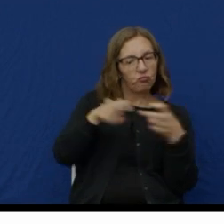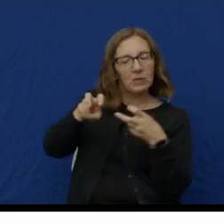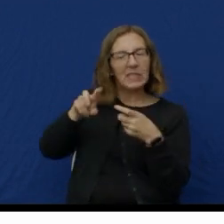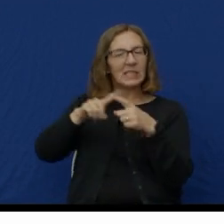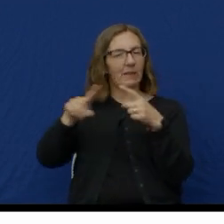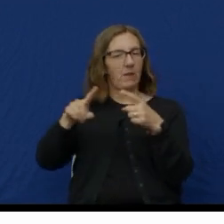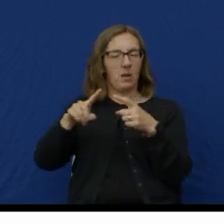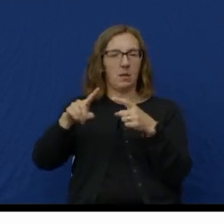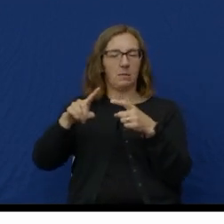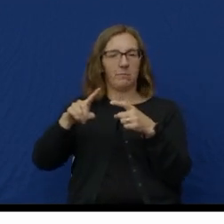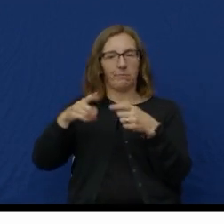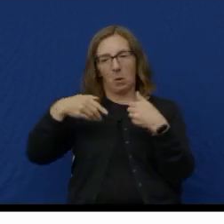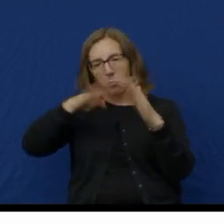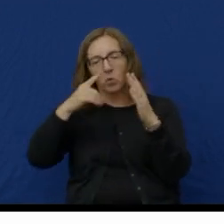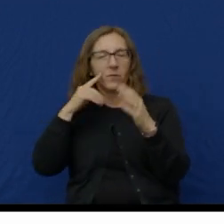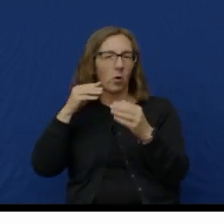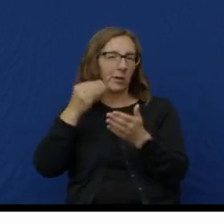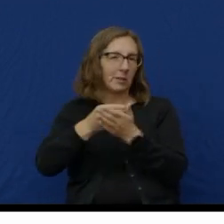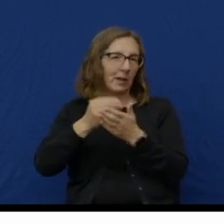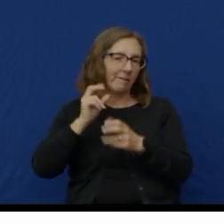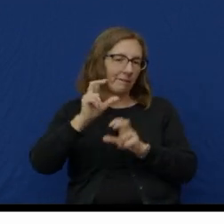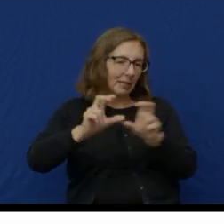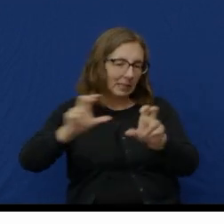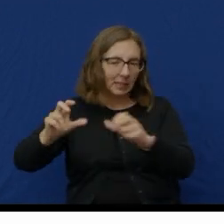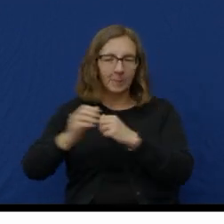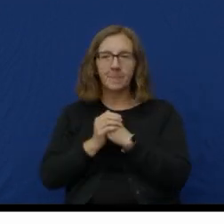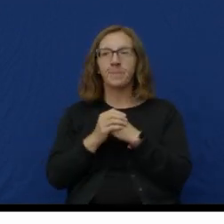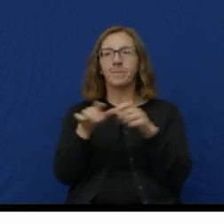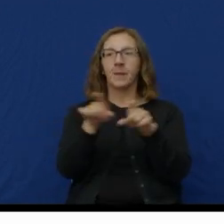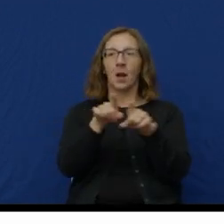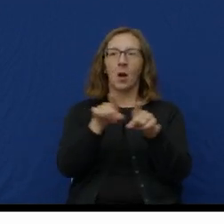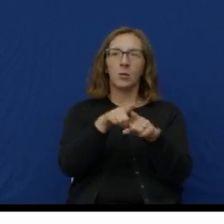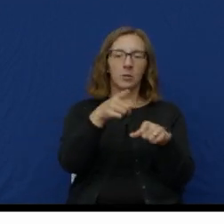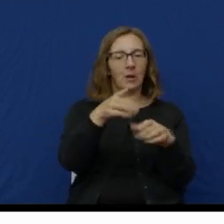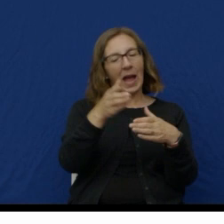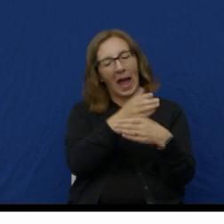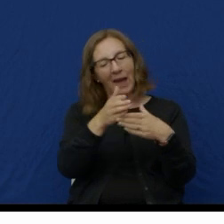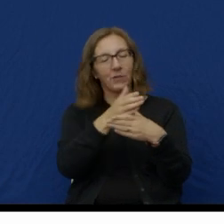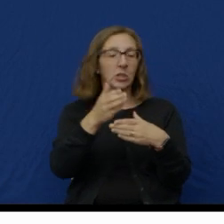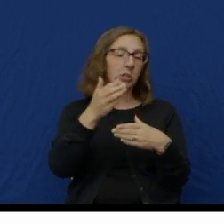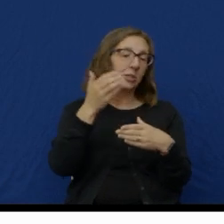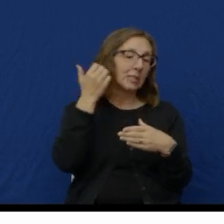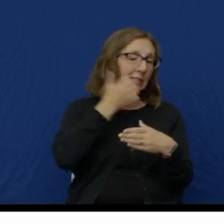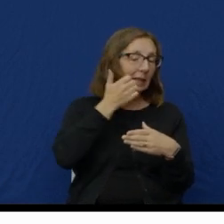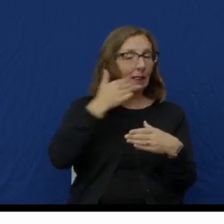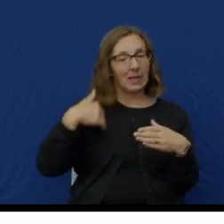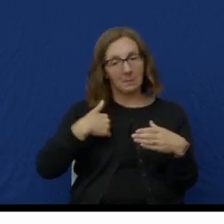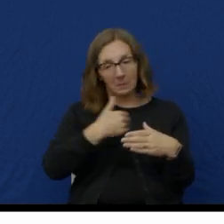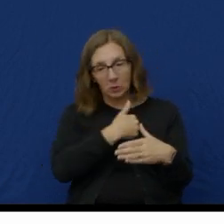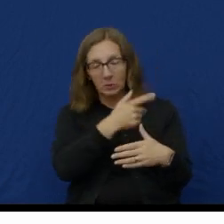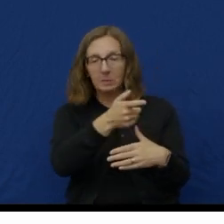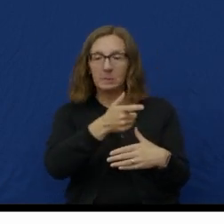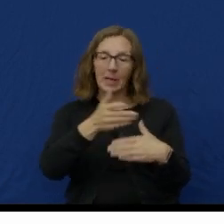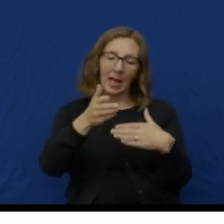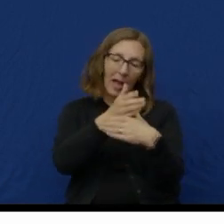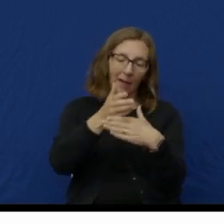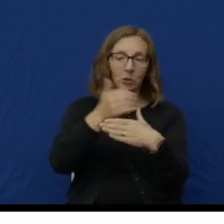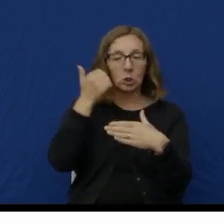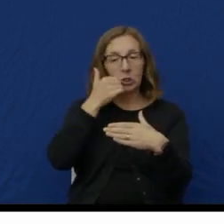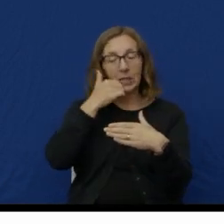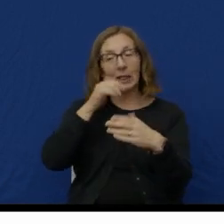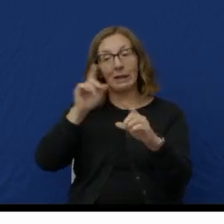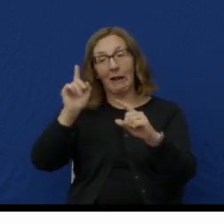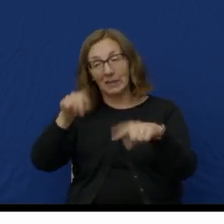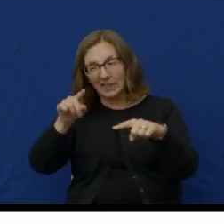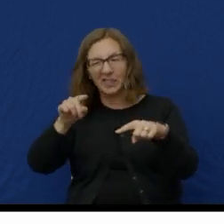also the ADM versus the average daily membership versus average daily attendance conversations that are happening.